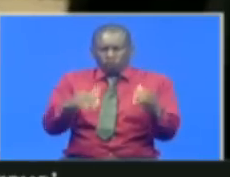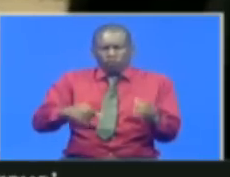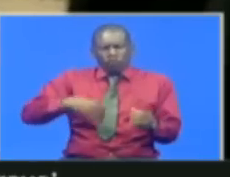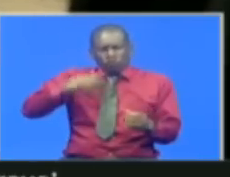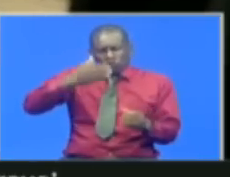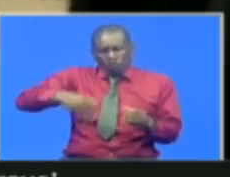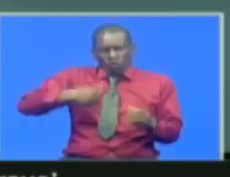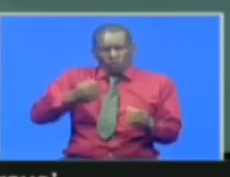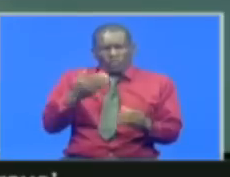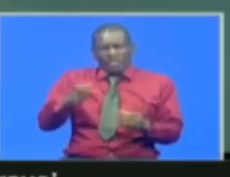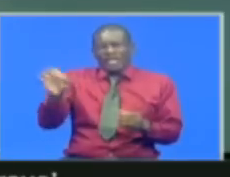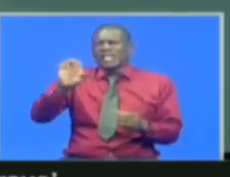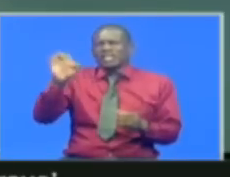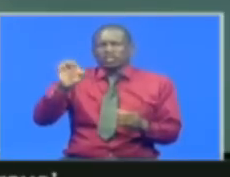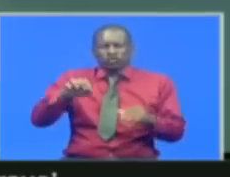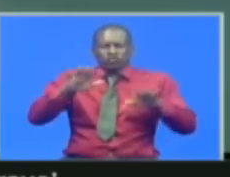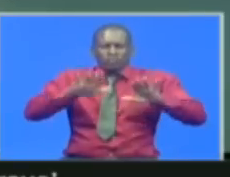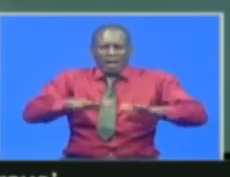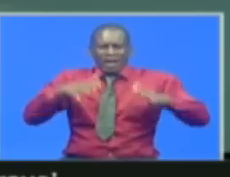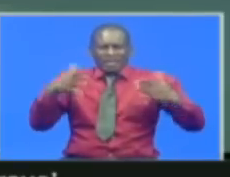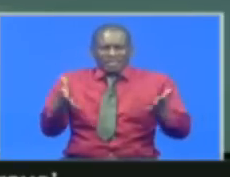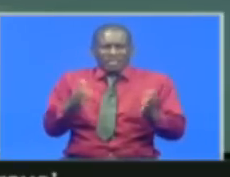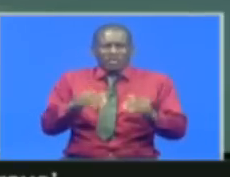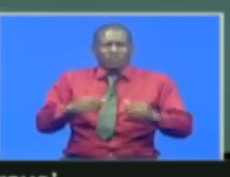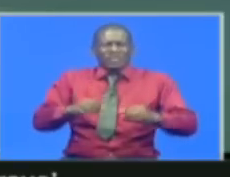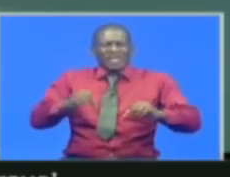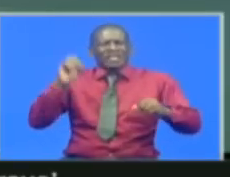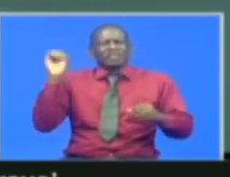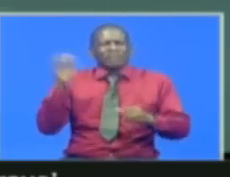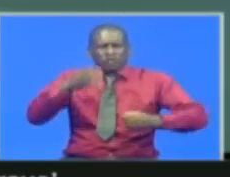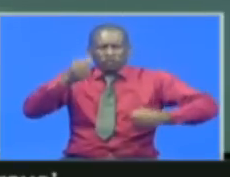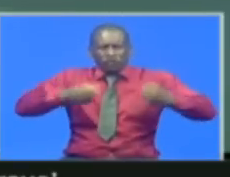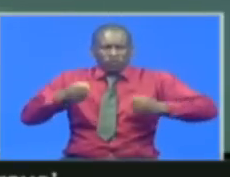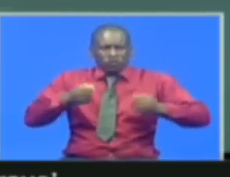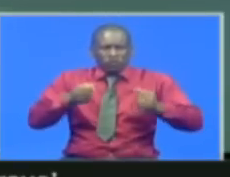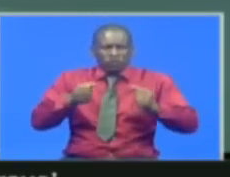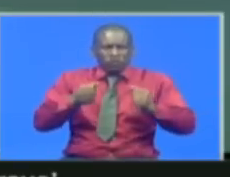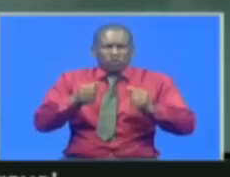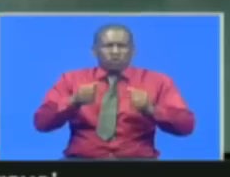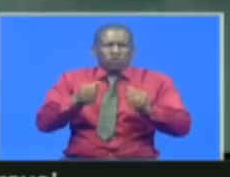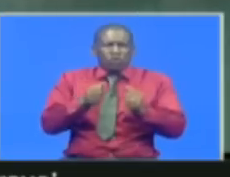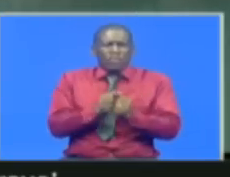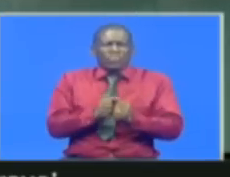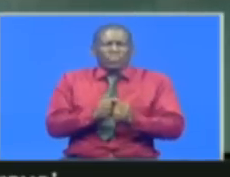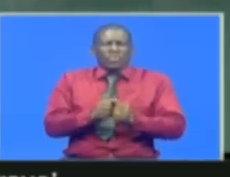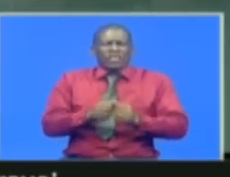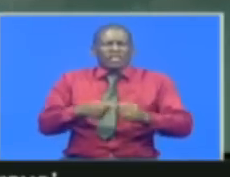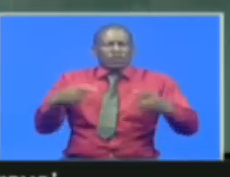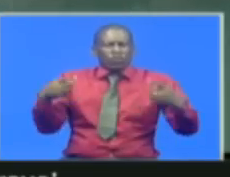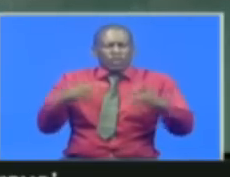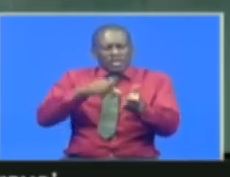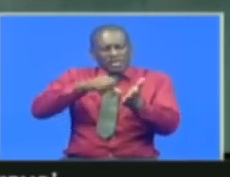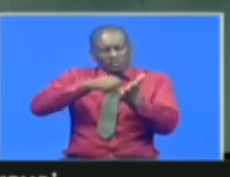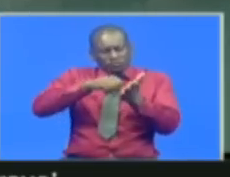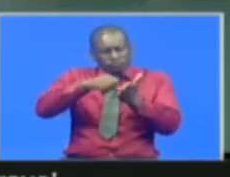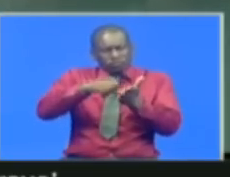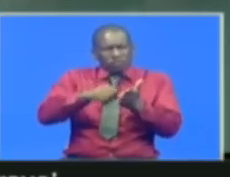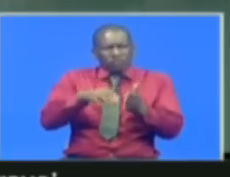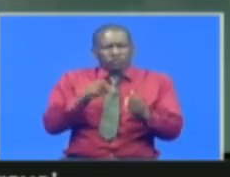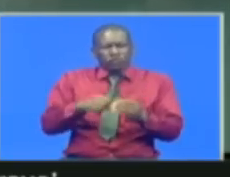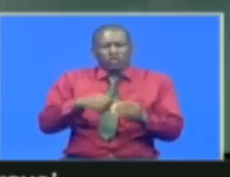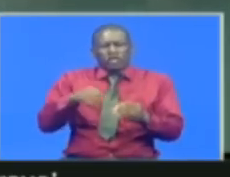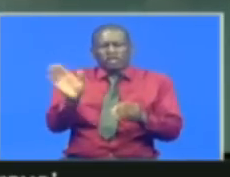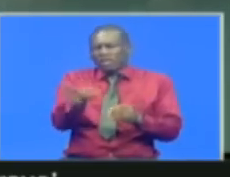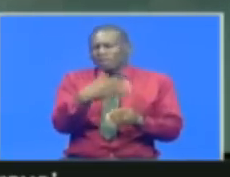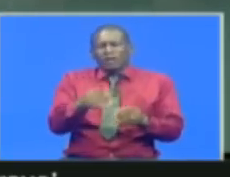the estate to party in flashy cars with no registration number plates. They often play loud music,